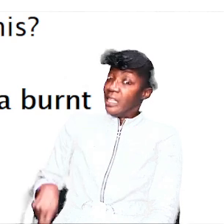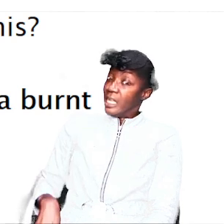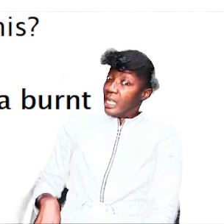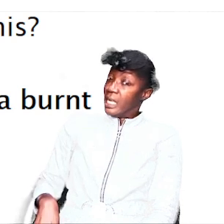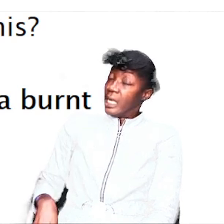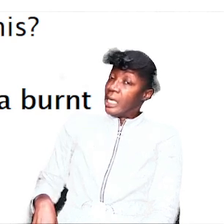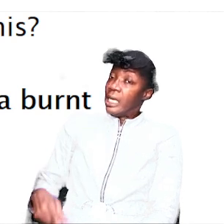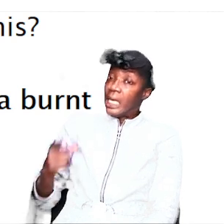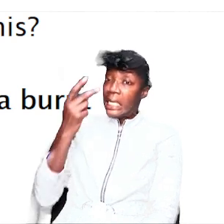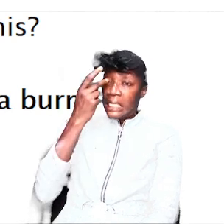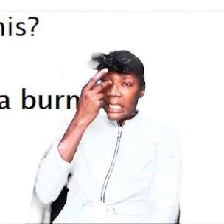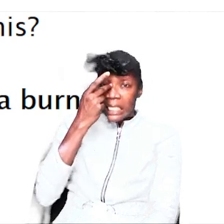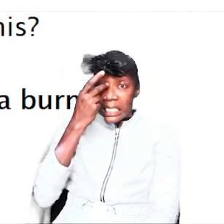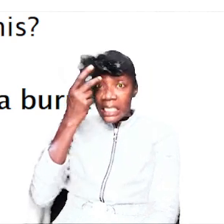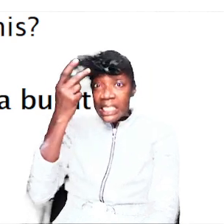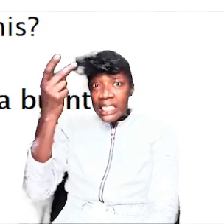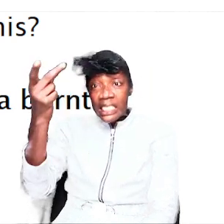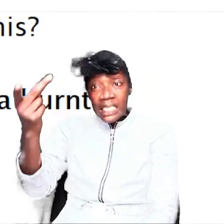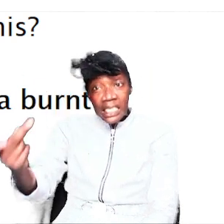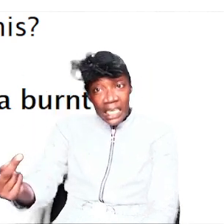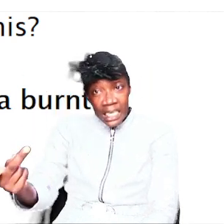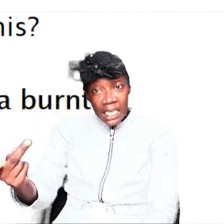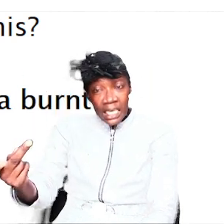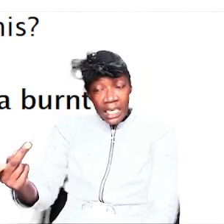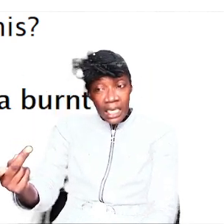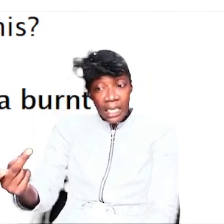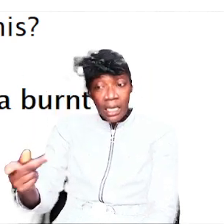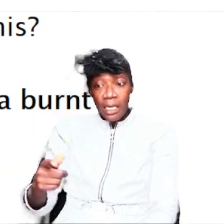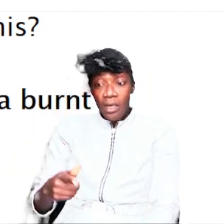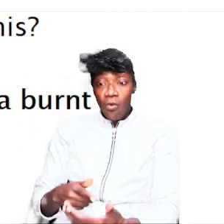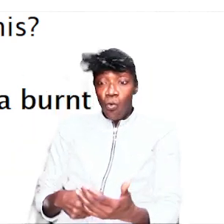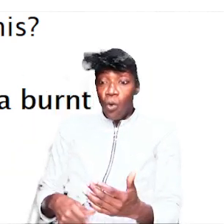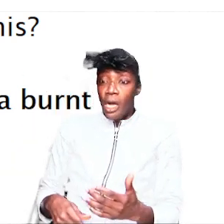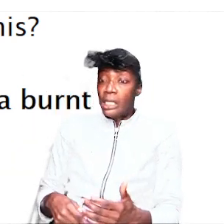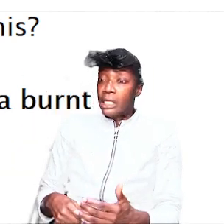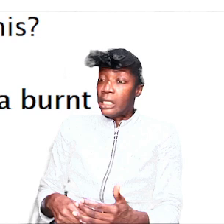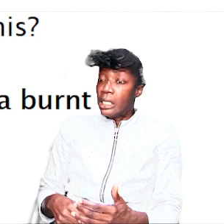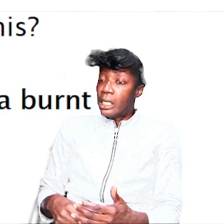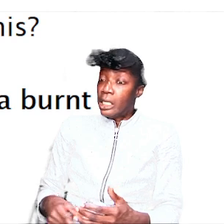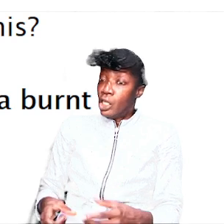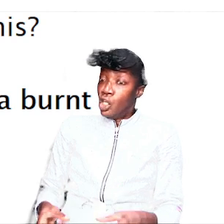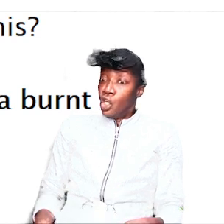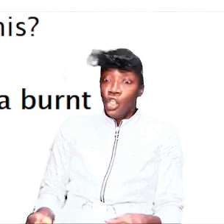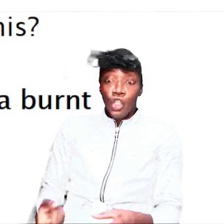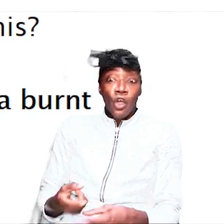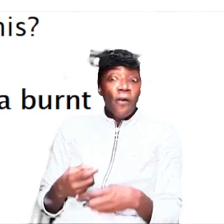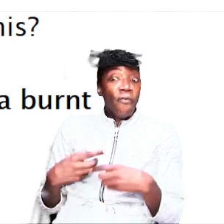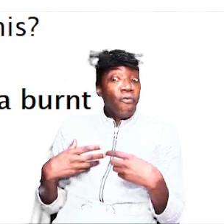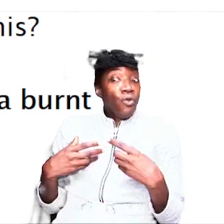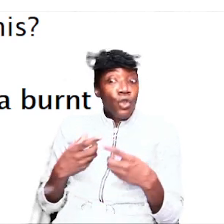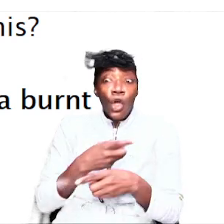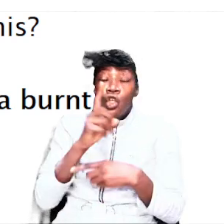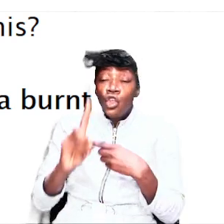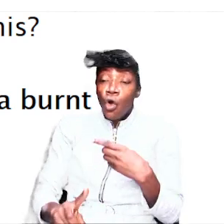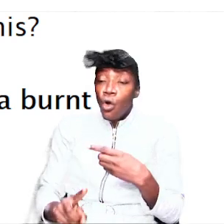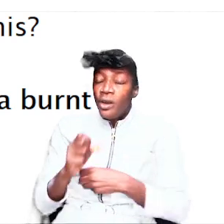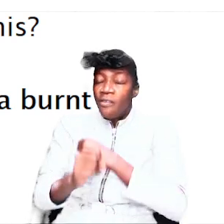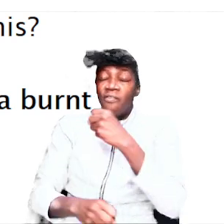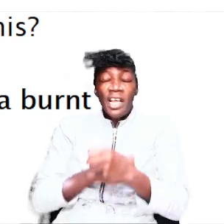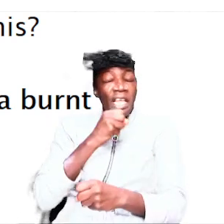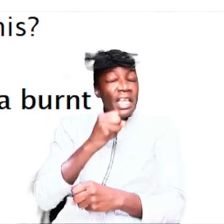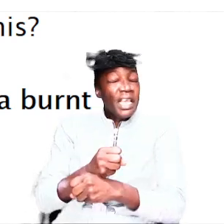fit for what was established for years to go against it. So what happened in his